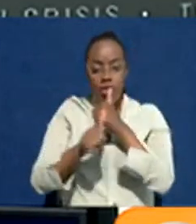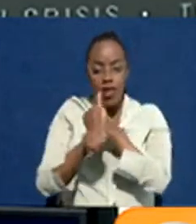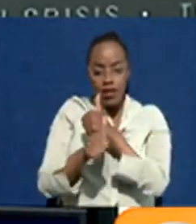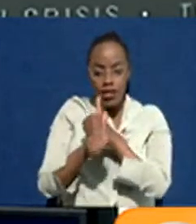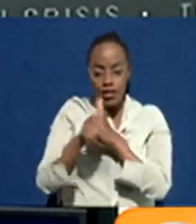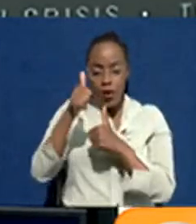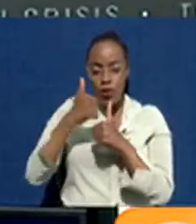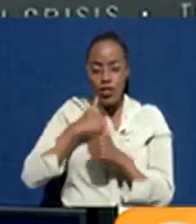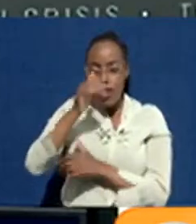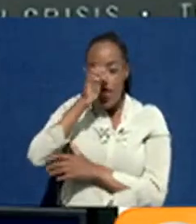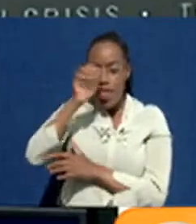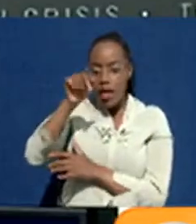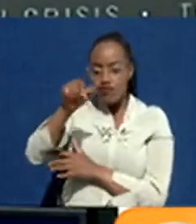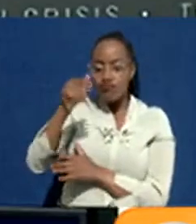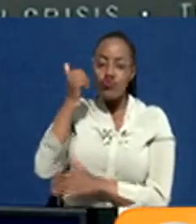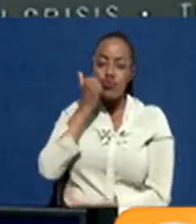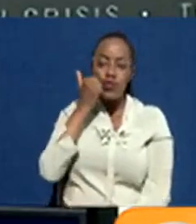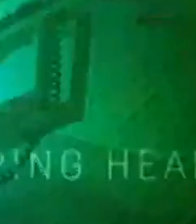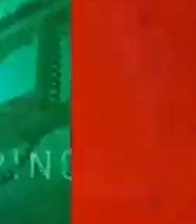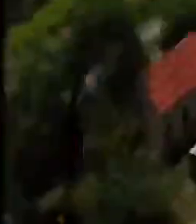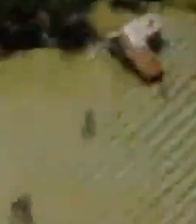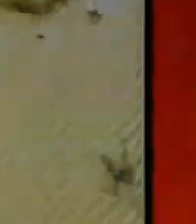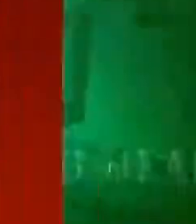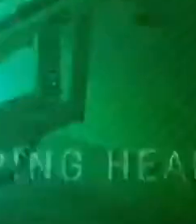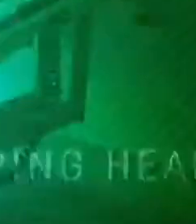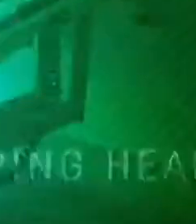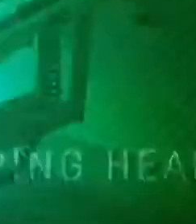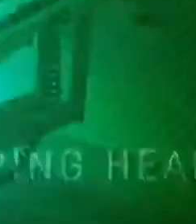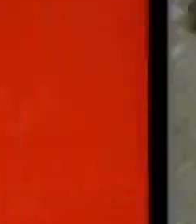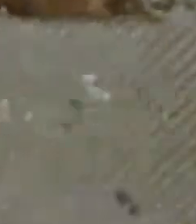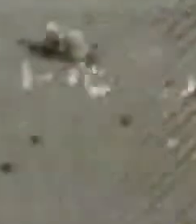the neglected diseases.